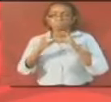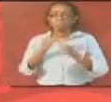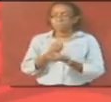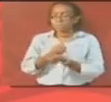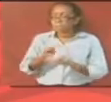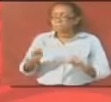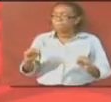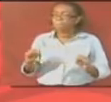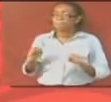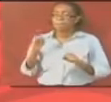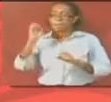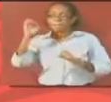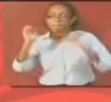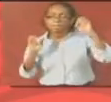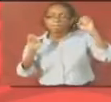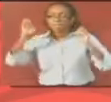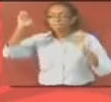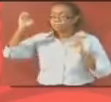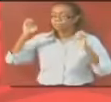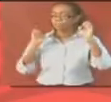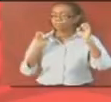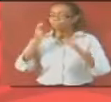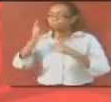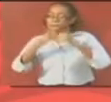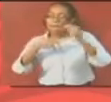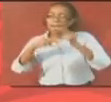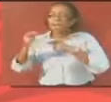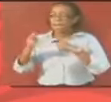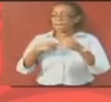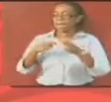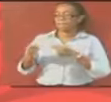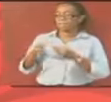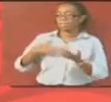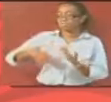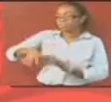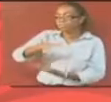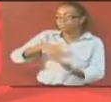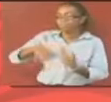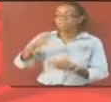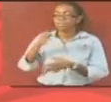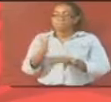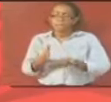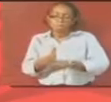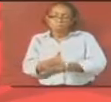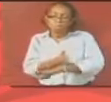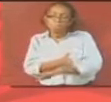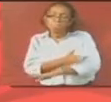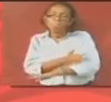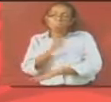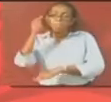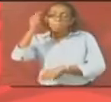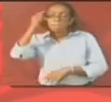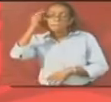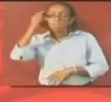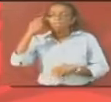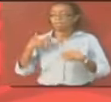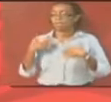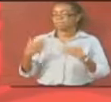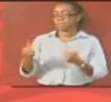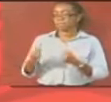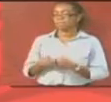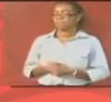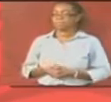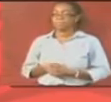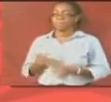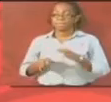fun, and social interaction to help us improve our mental health. Now, if you feel you need professional support, reach